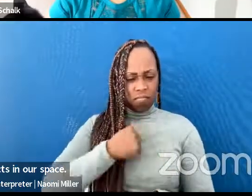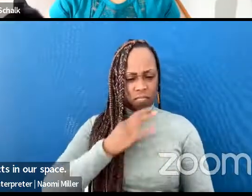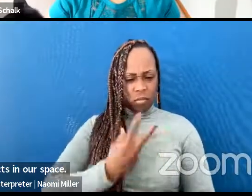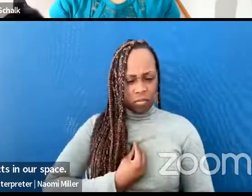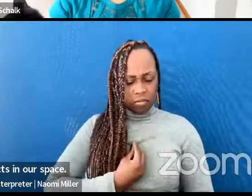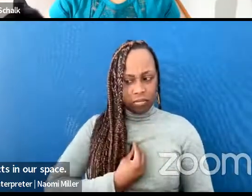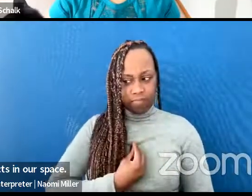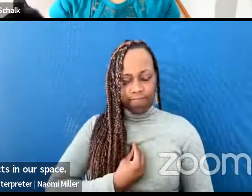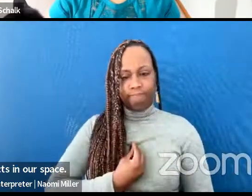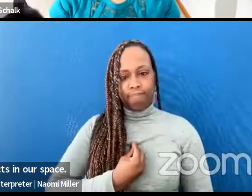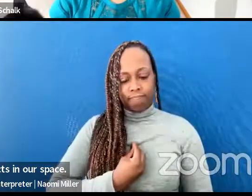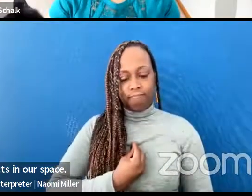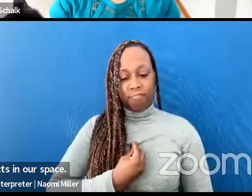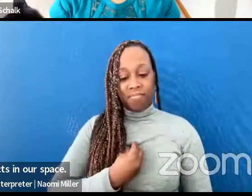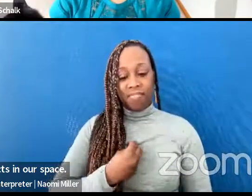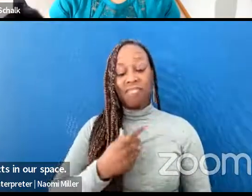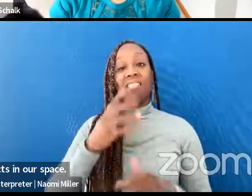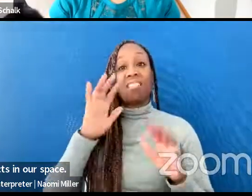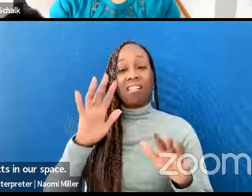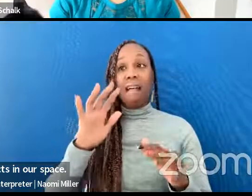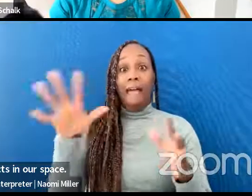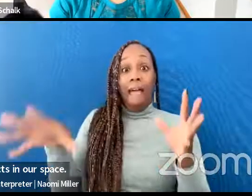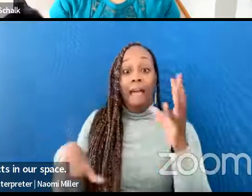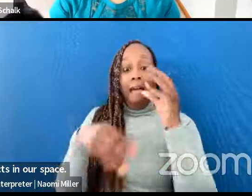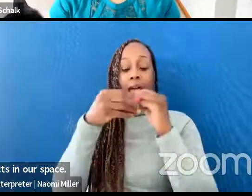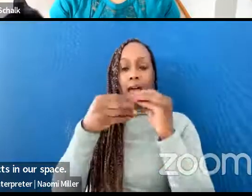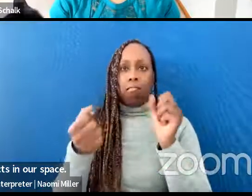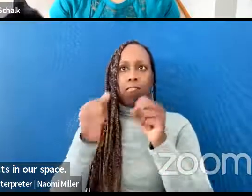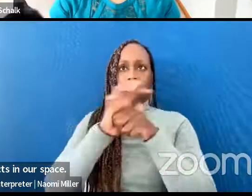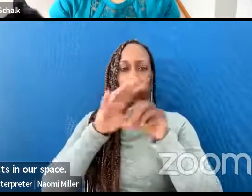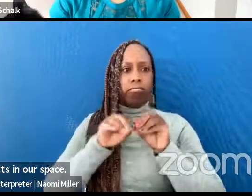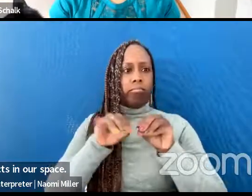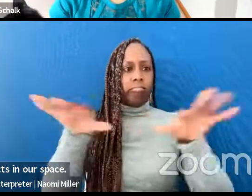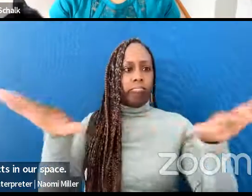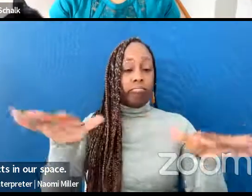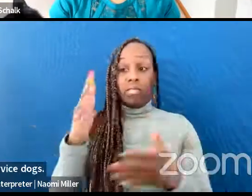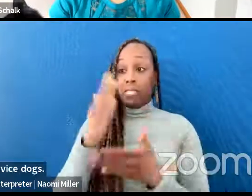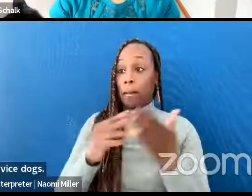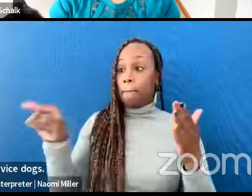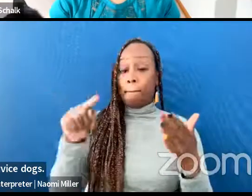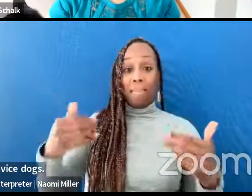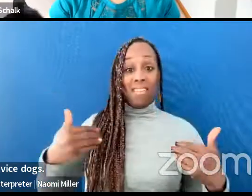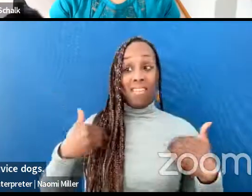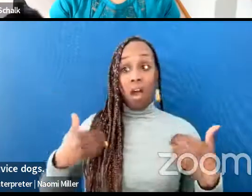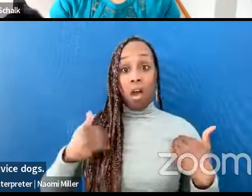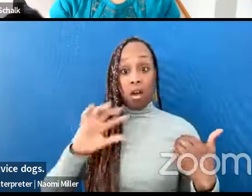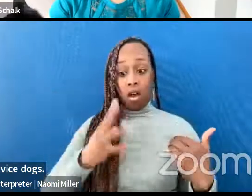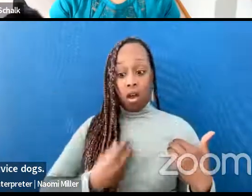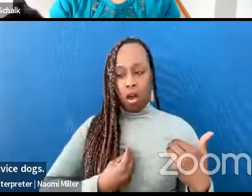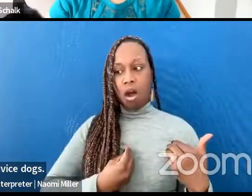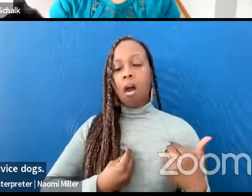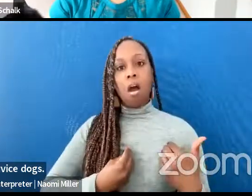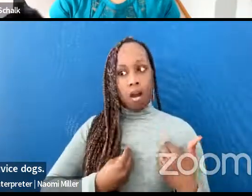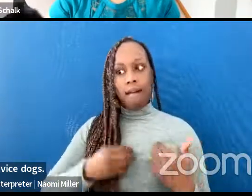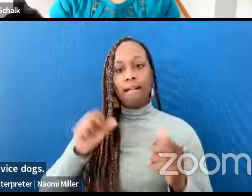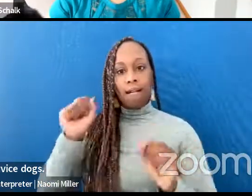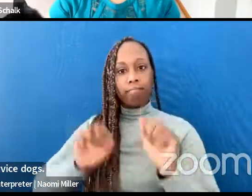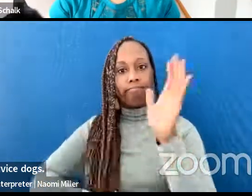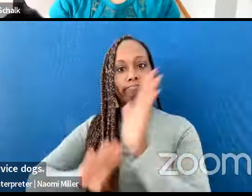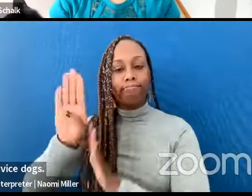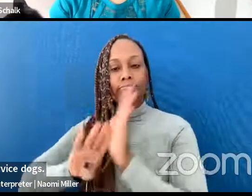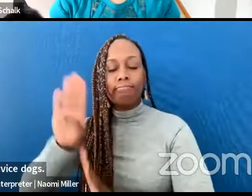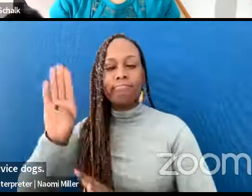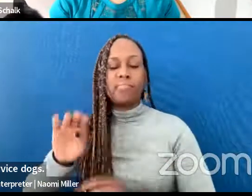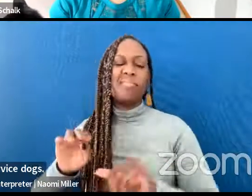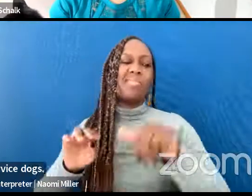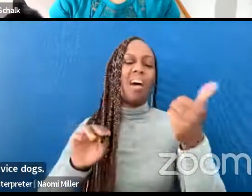Under the mossy growth of pandemic temporalities, some young trans people have found the space to thrive. Others are isolated